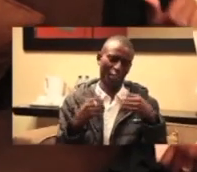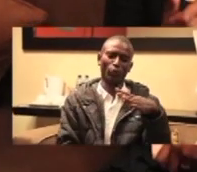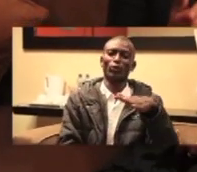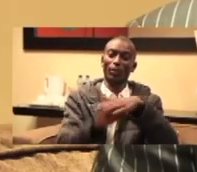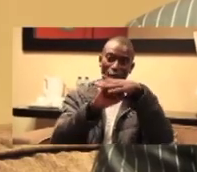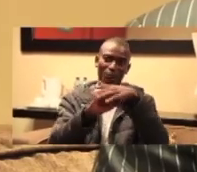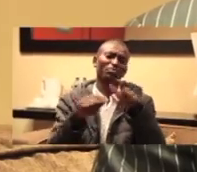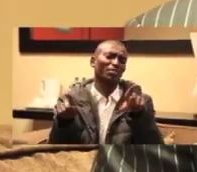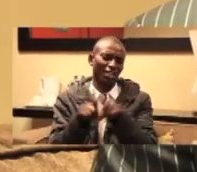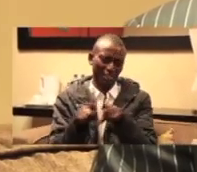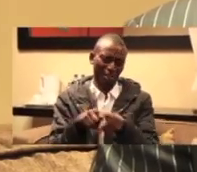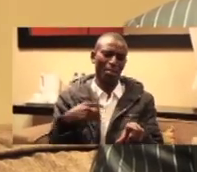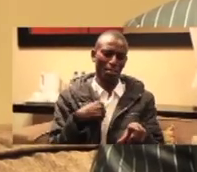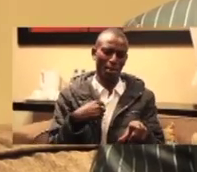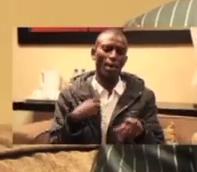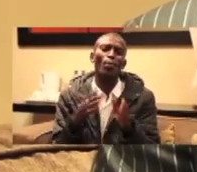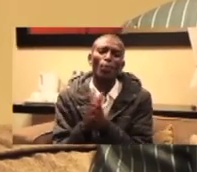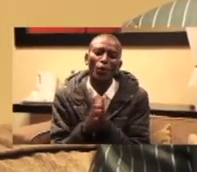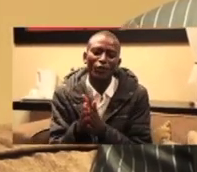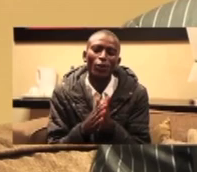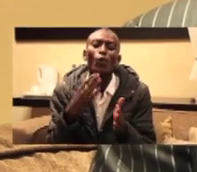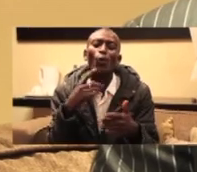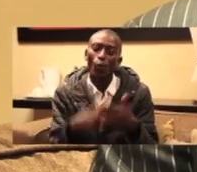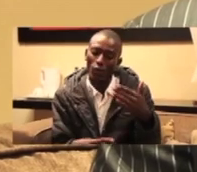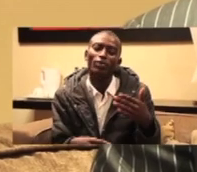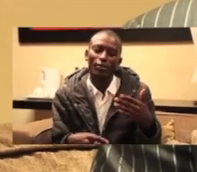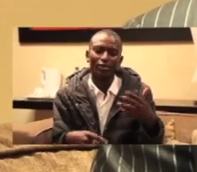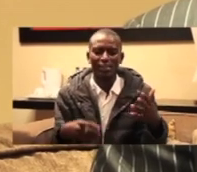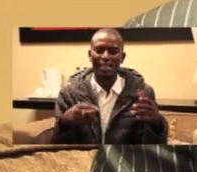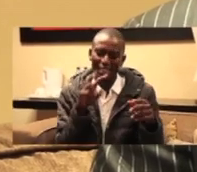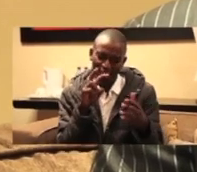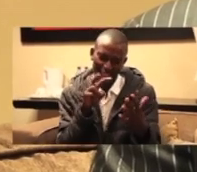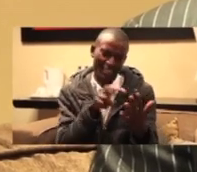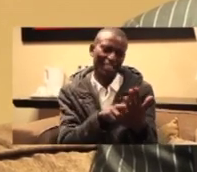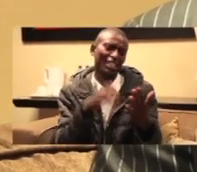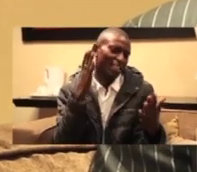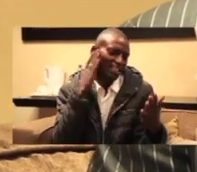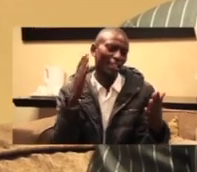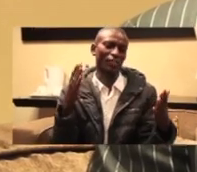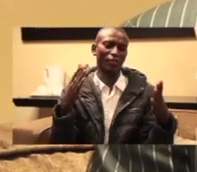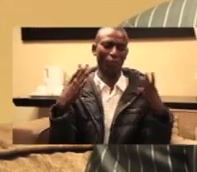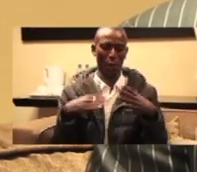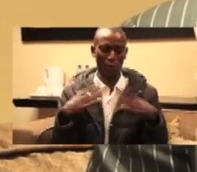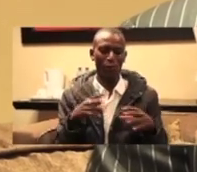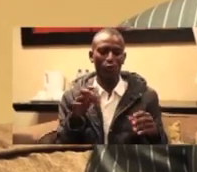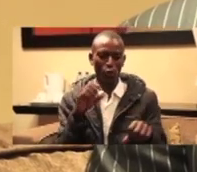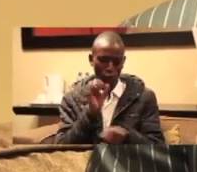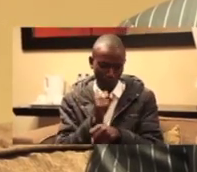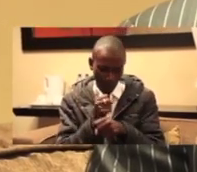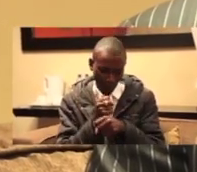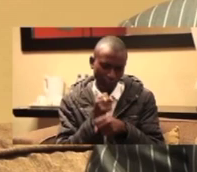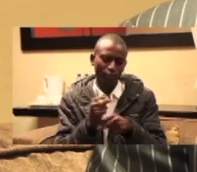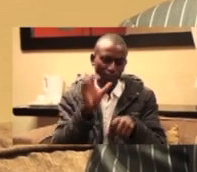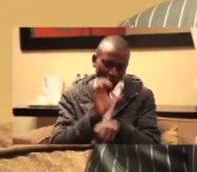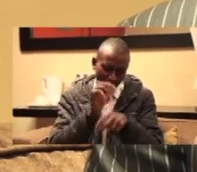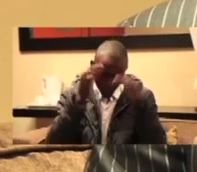is to see the deaf also do a church wedding. Because sometimes when we called them to come and meet the elders,